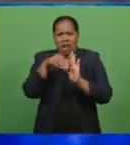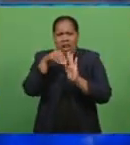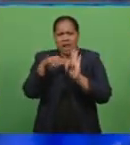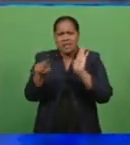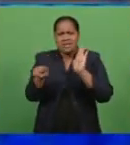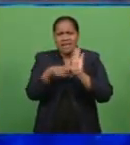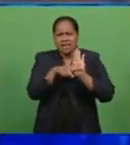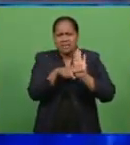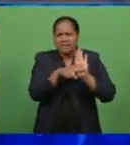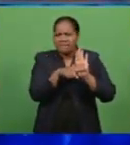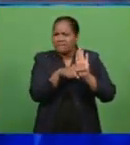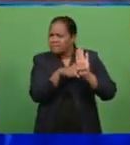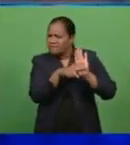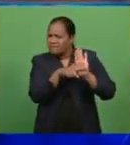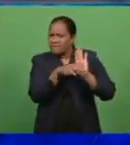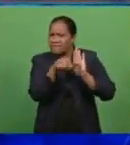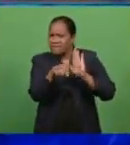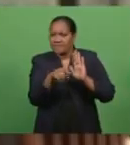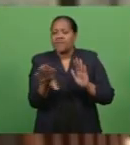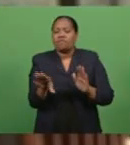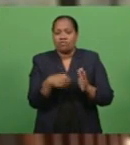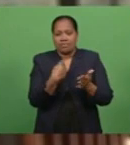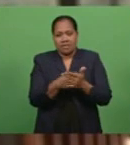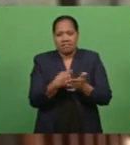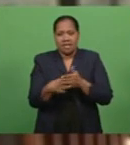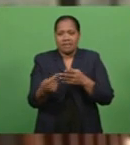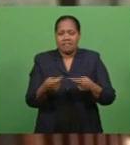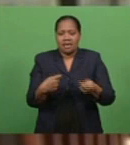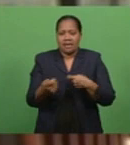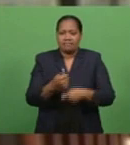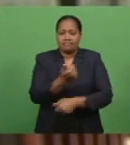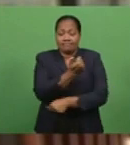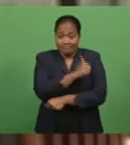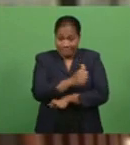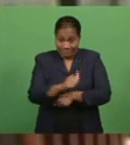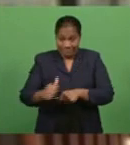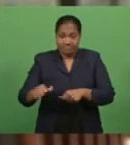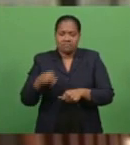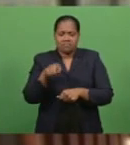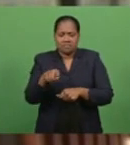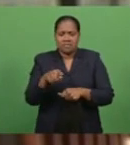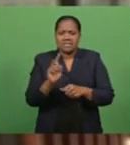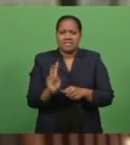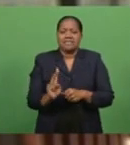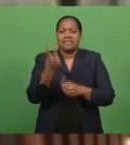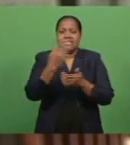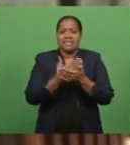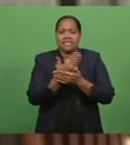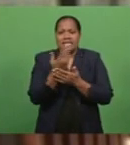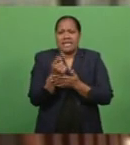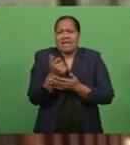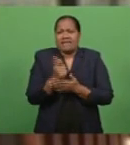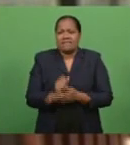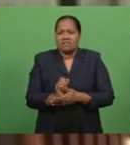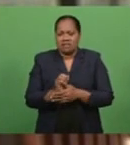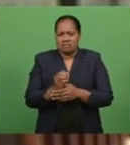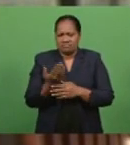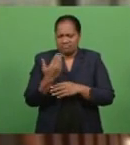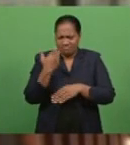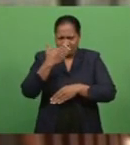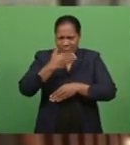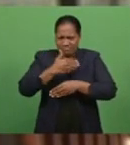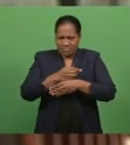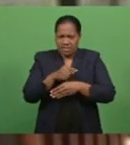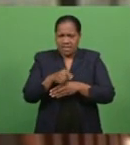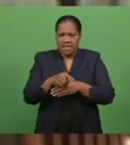with the expert views from the money markets. Asian stocks retreated for a second day after an overnight slump on Wall Street